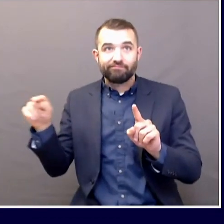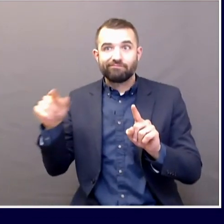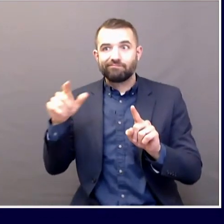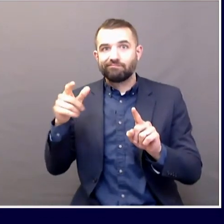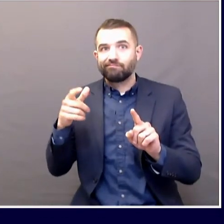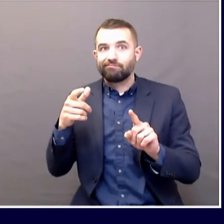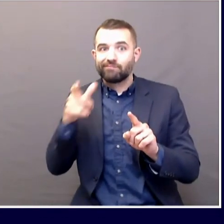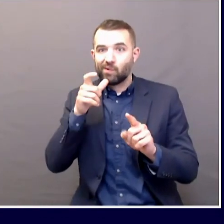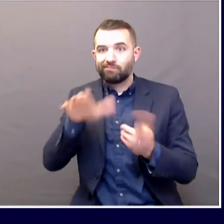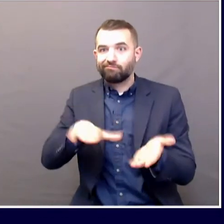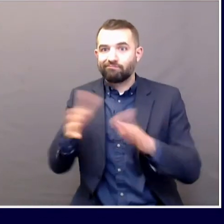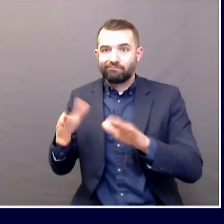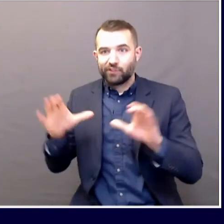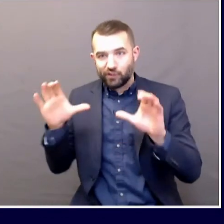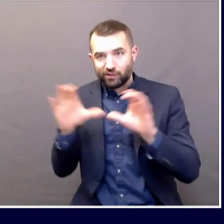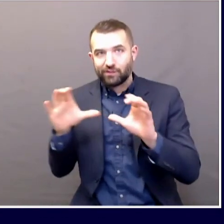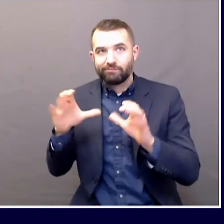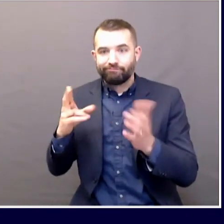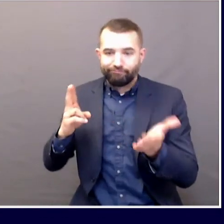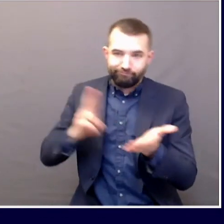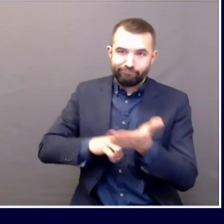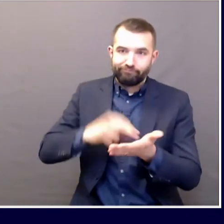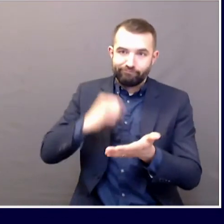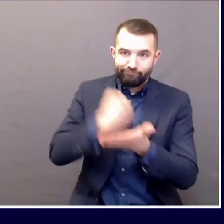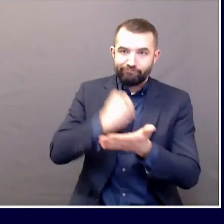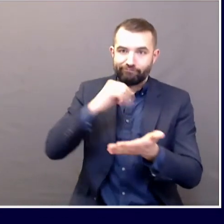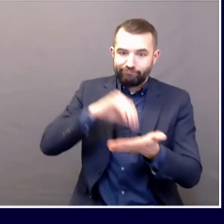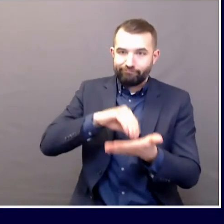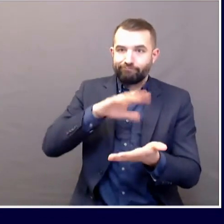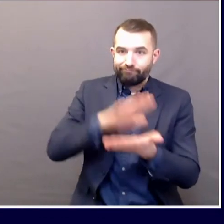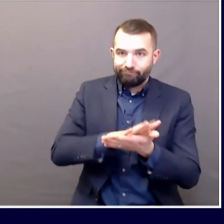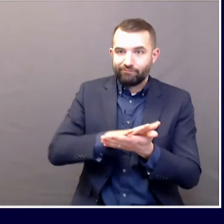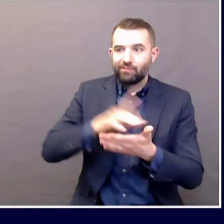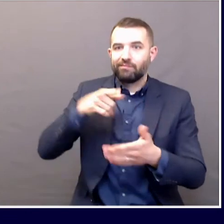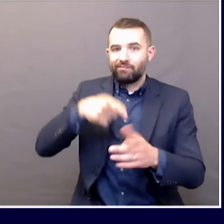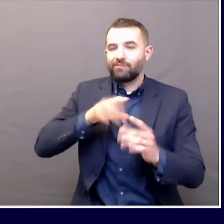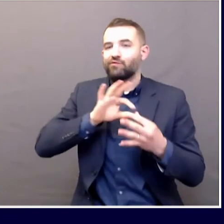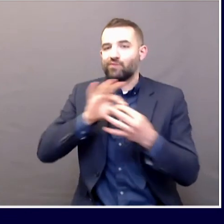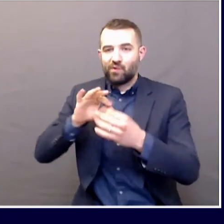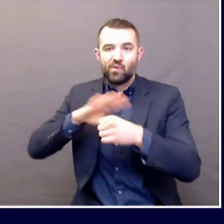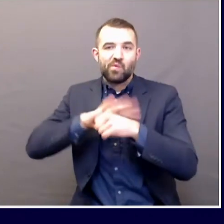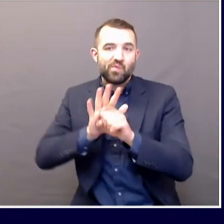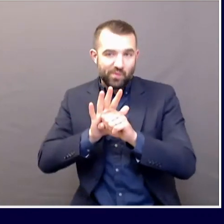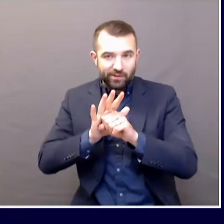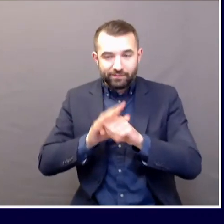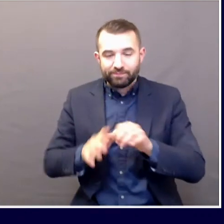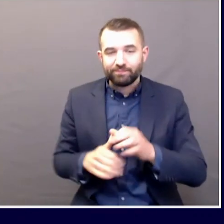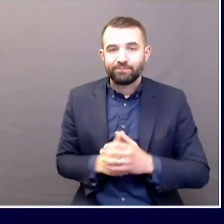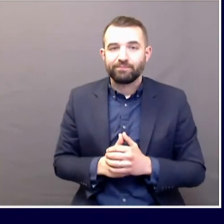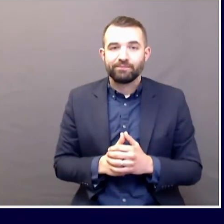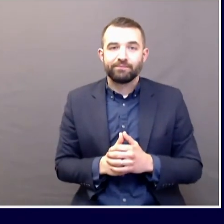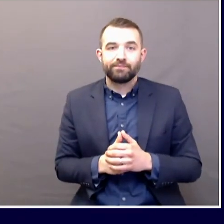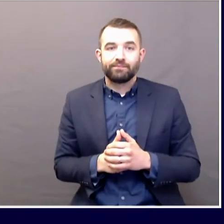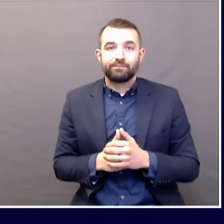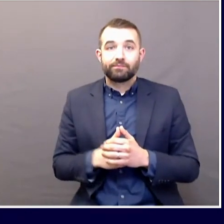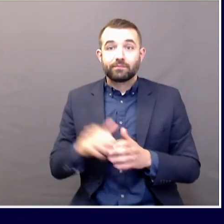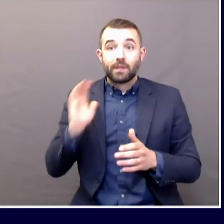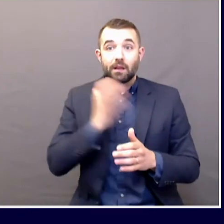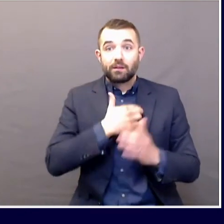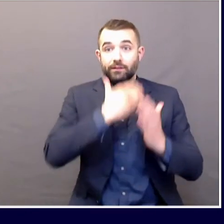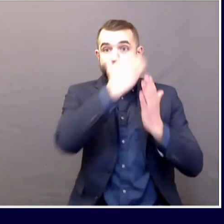death. If we find those death certificates, we then compare them against the list of folks that we know who have tested positive for